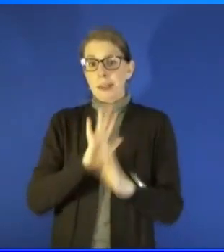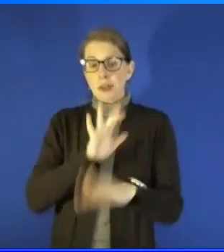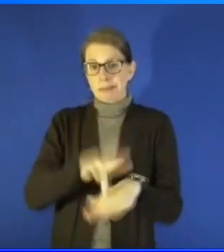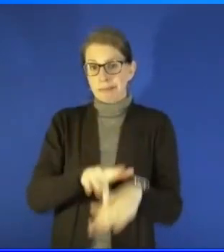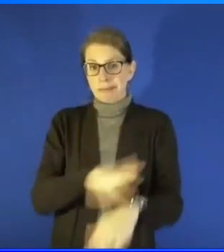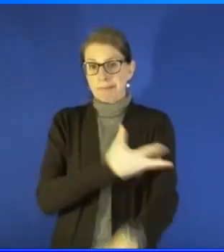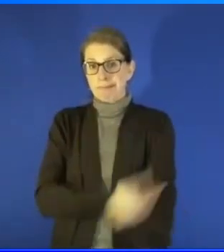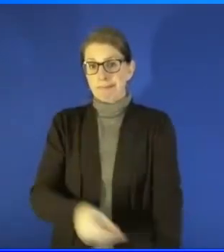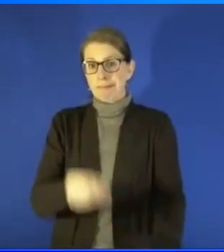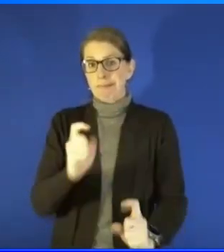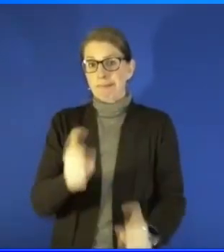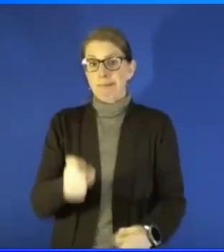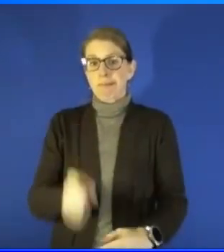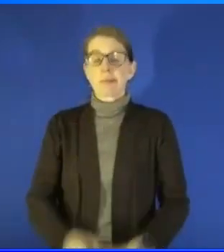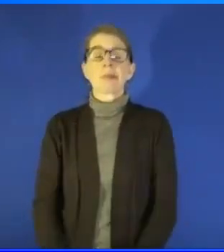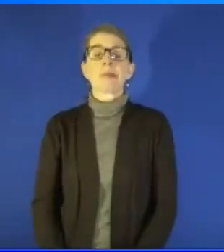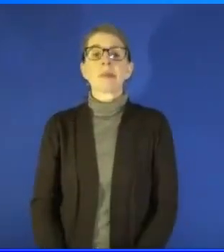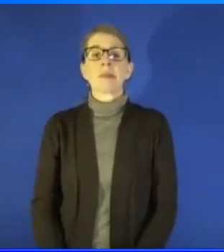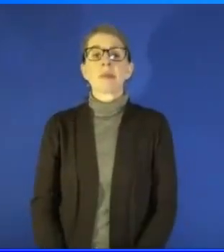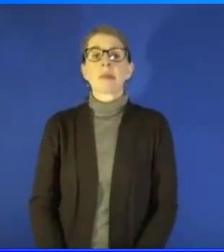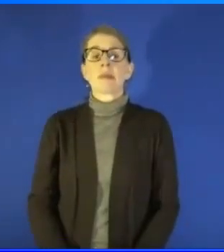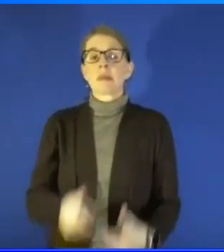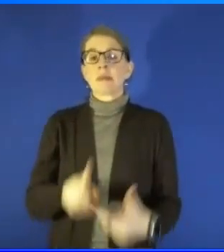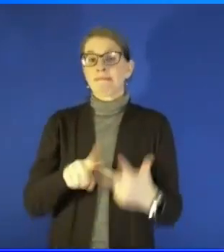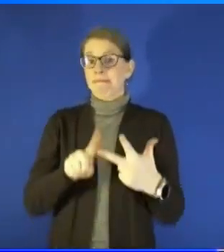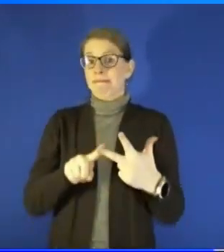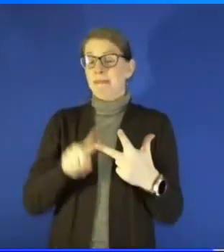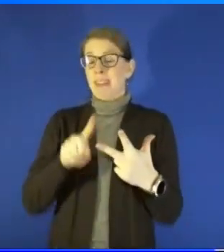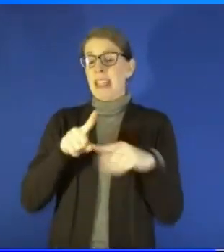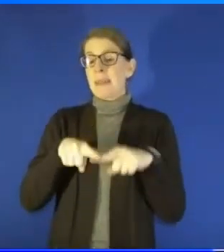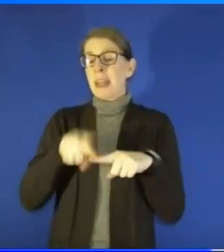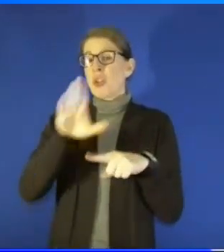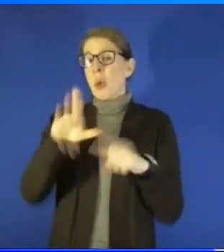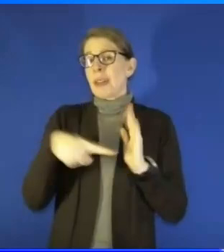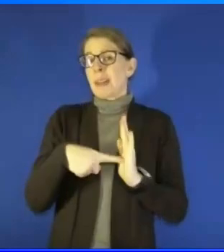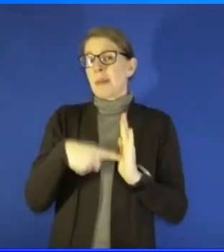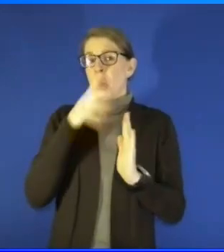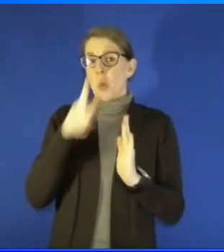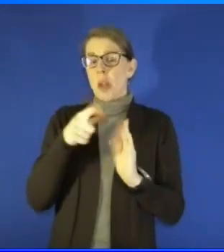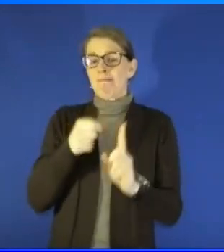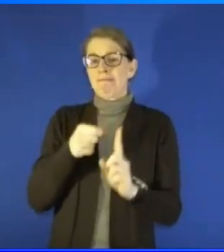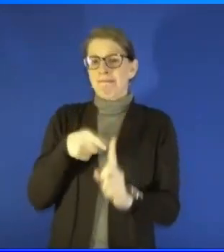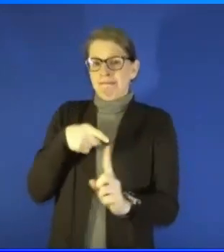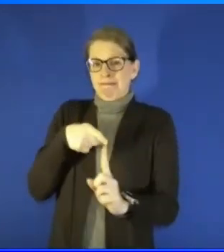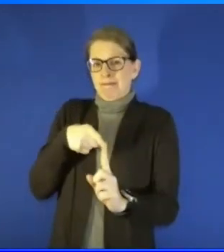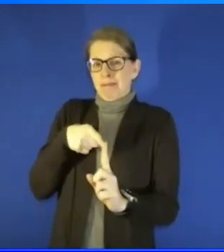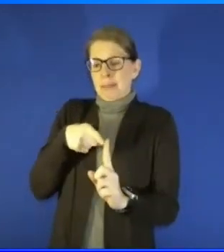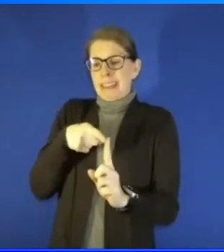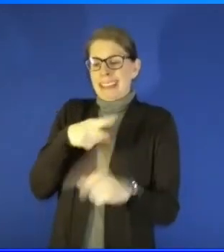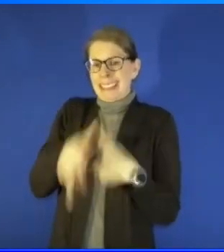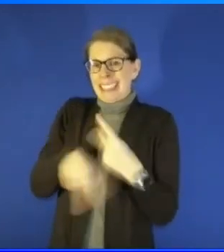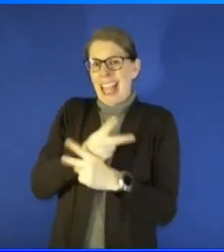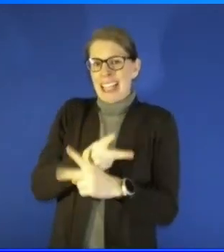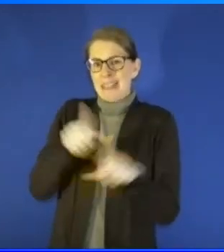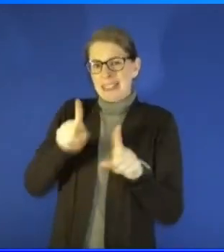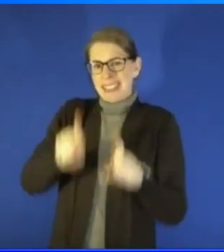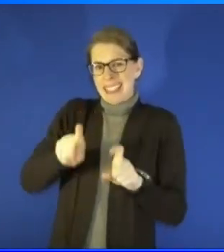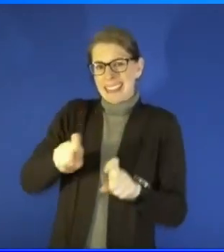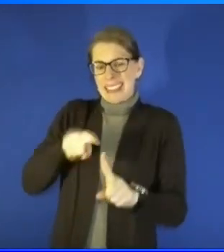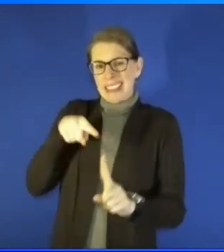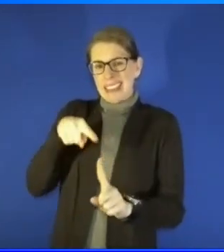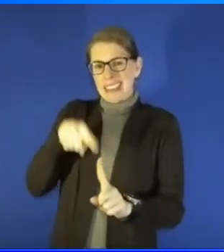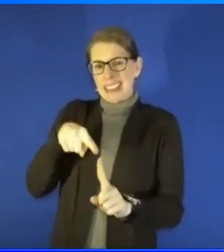work. And then depending on your symptoms will then trigger what kind of testing would be indicated for you.